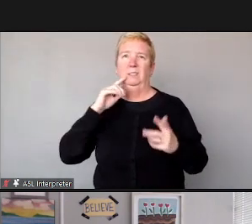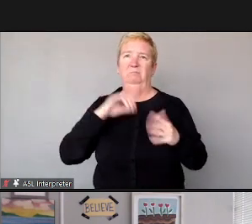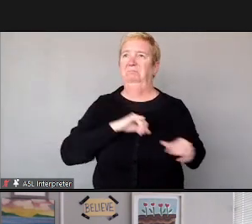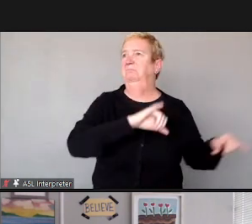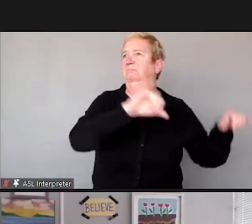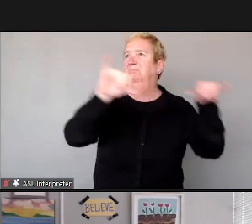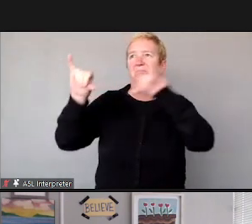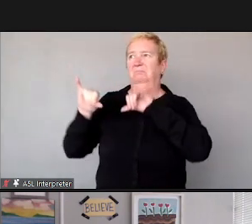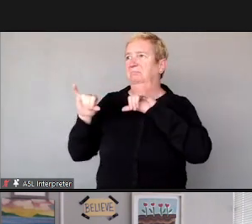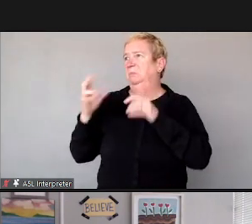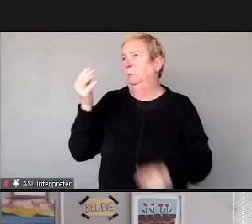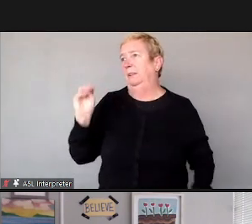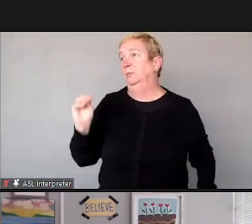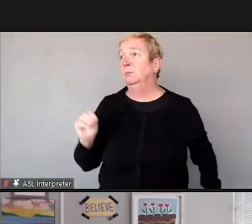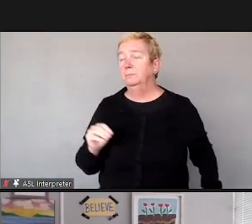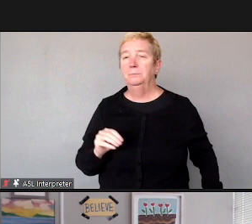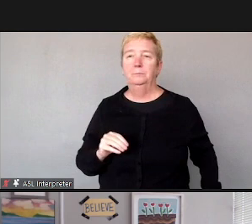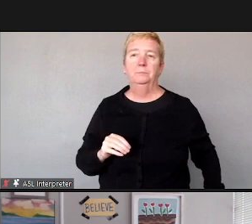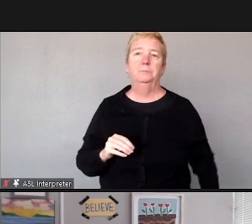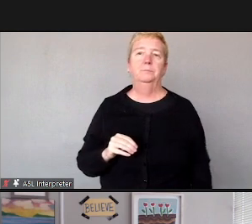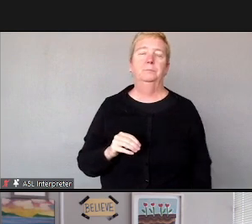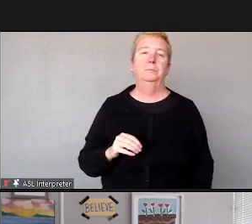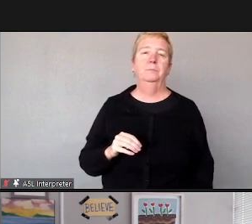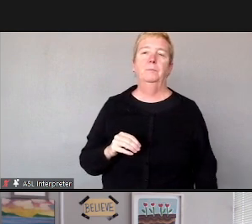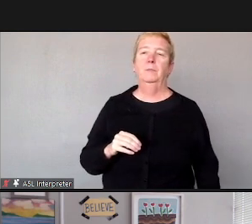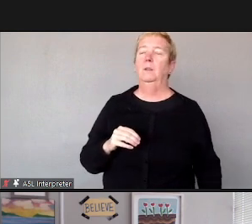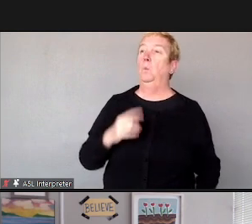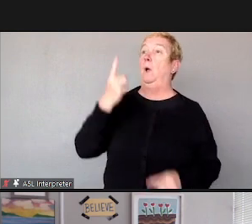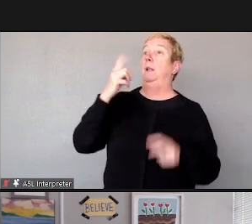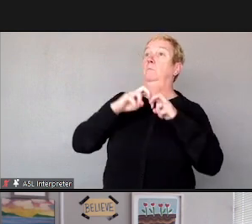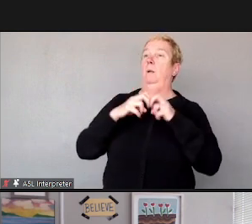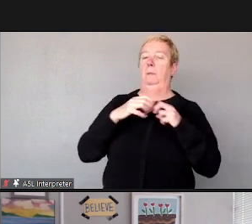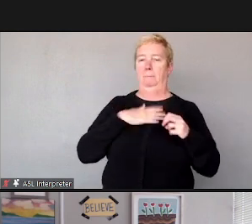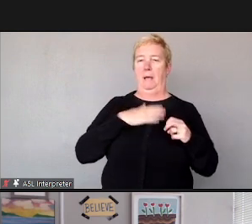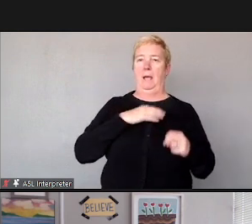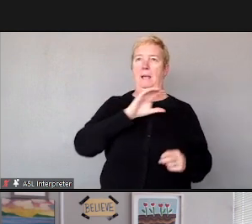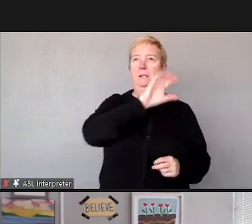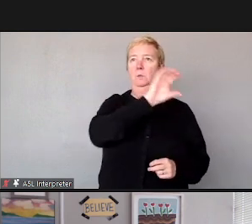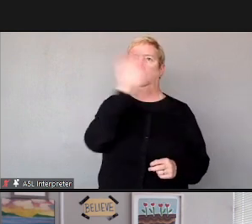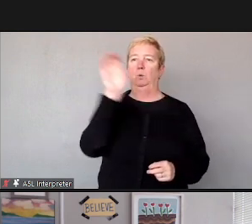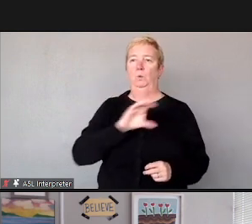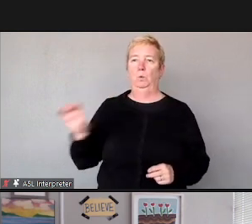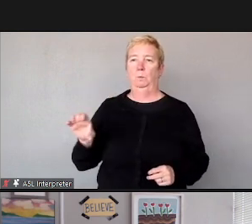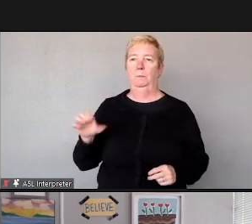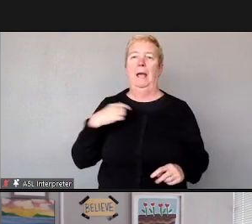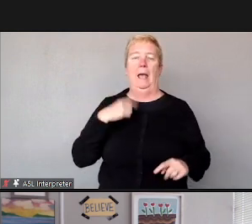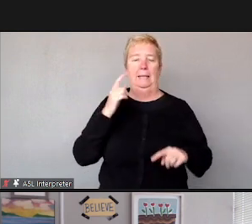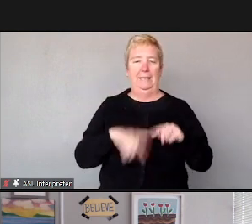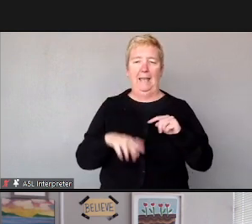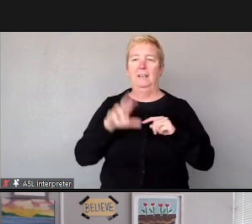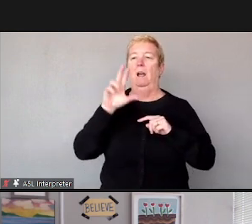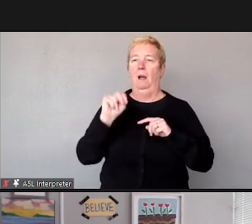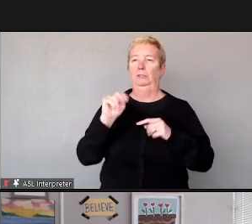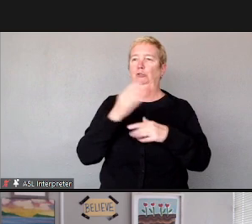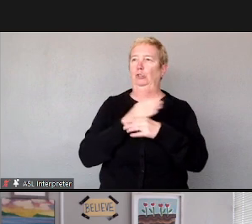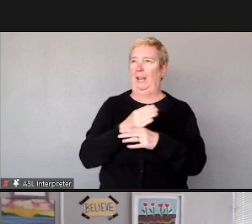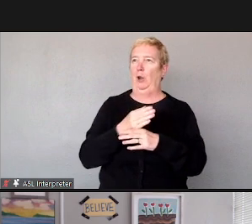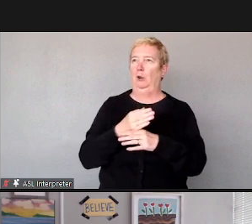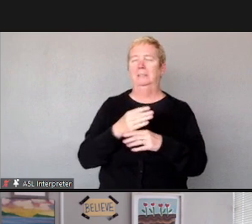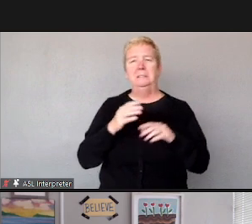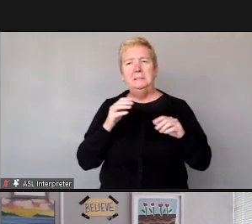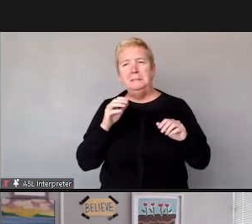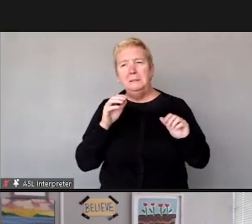So one of the problems I have with this, with Zoom on my setup, is I can't unshare my screen. So Brianna, if you could